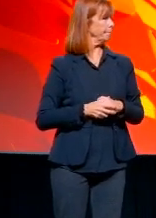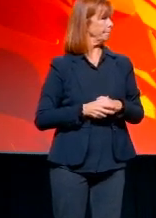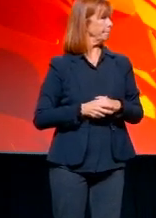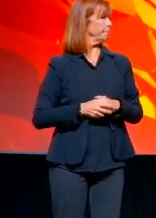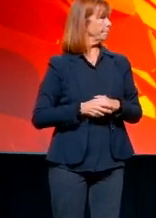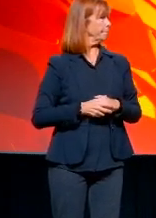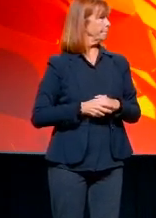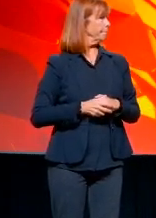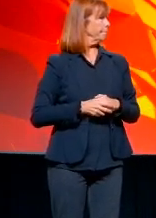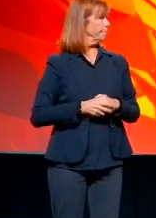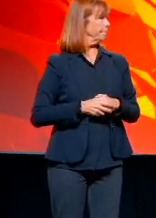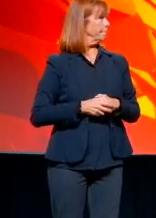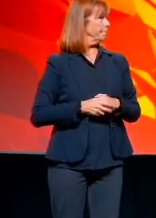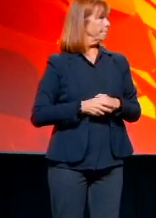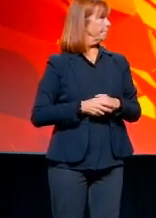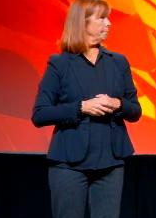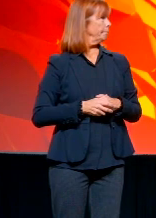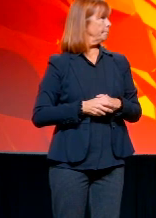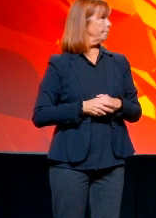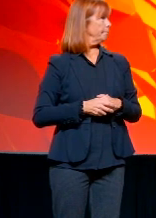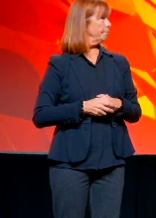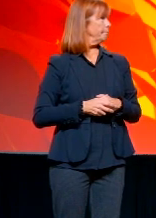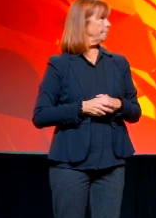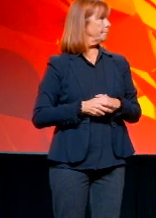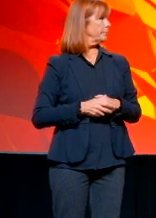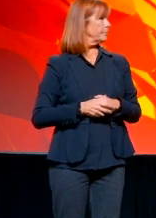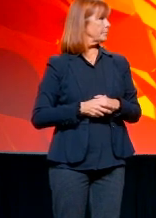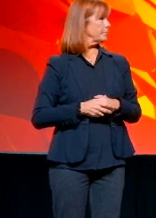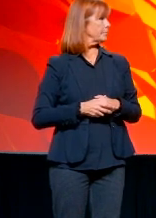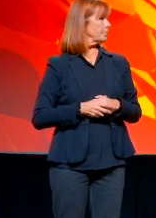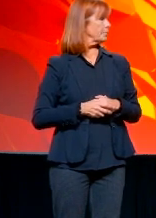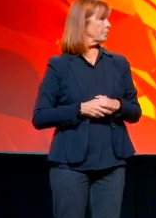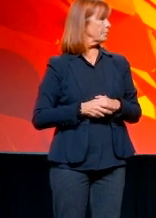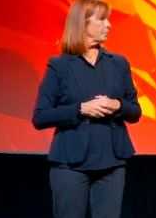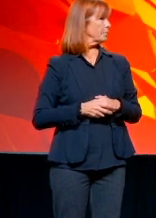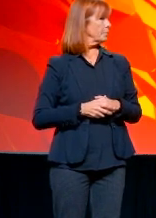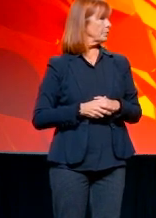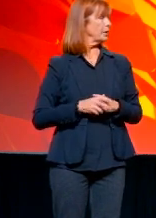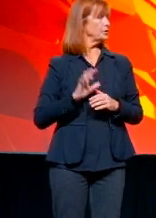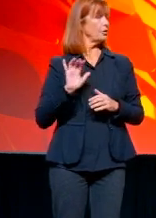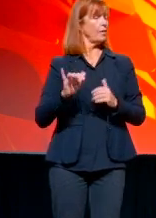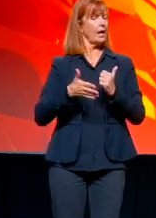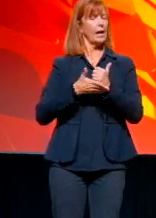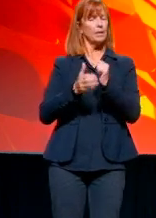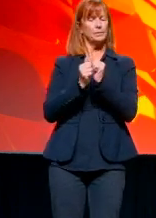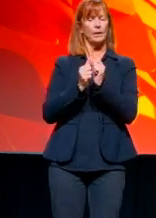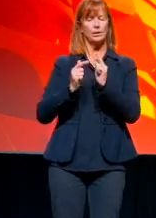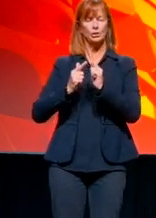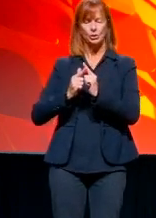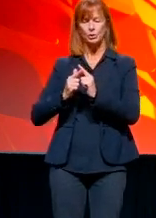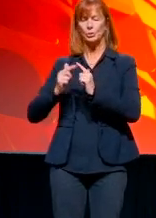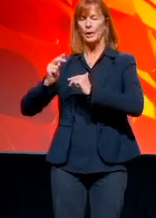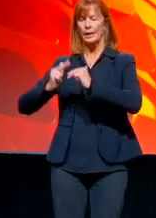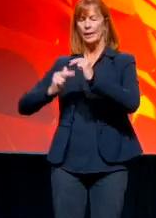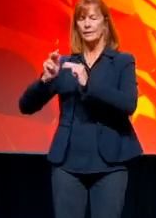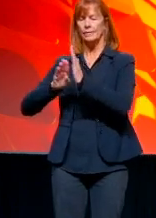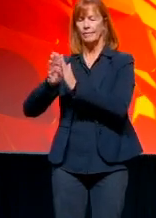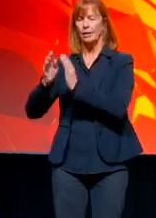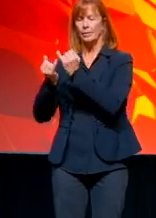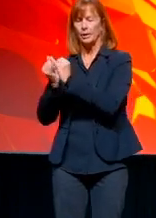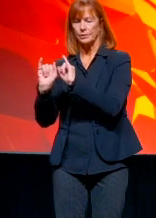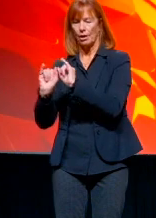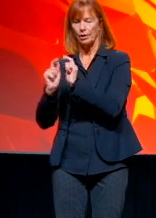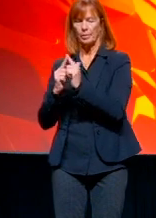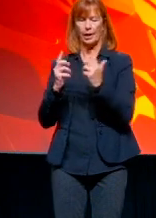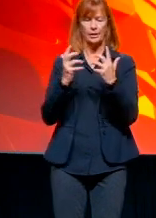All right, so that's what I talk about the data pyramid, right? So that allows us to bootstrap the robot autonomy by combining these